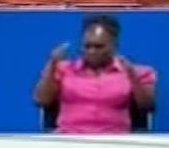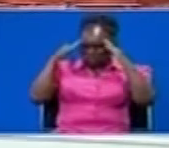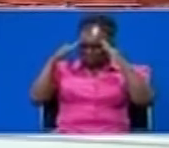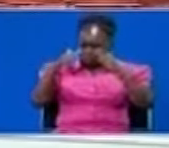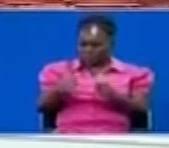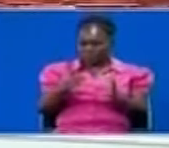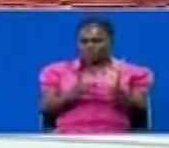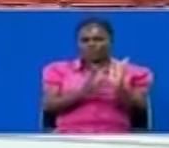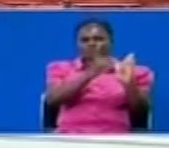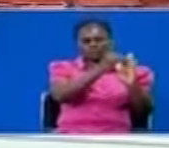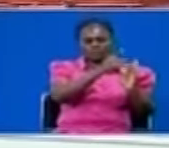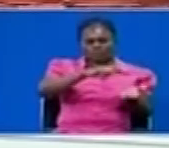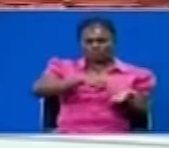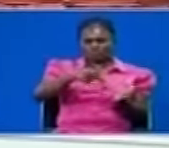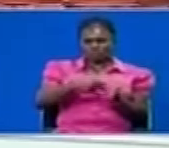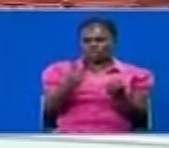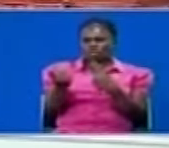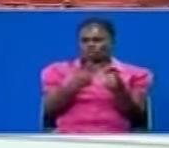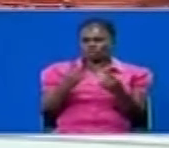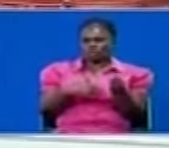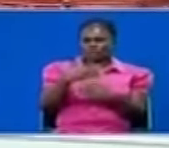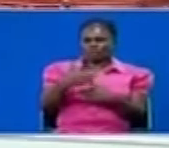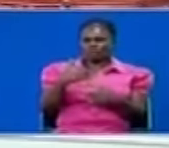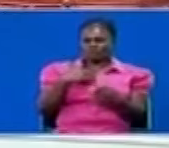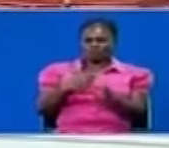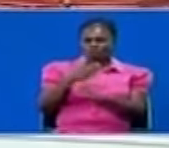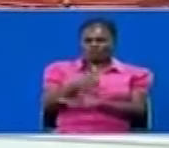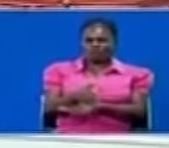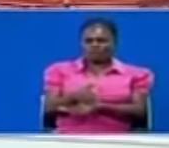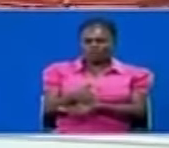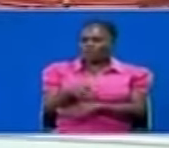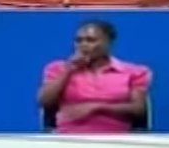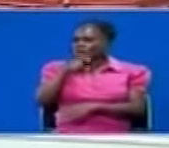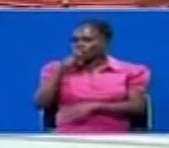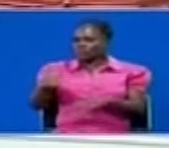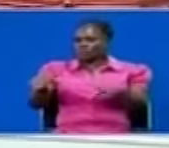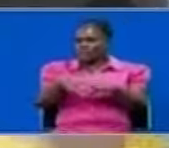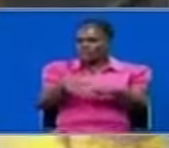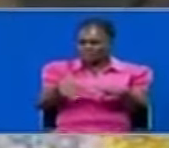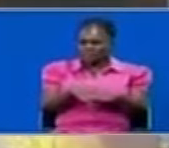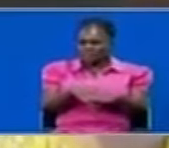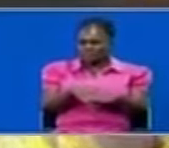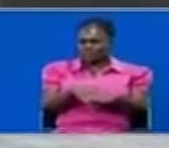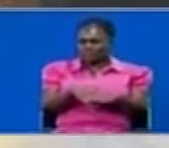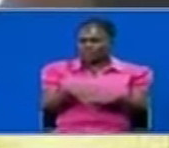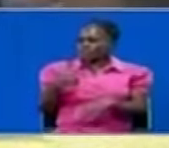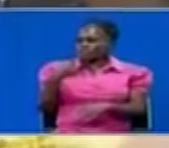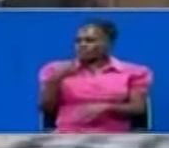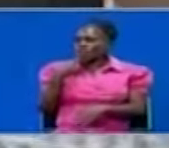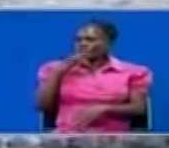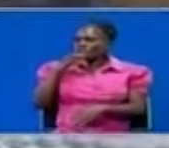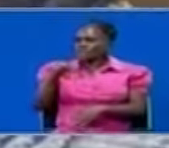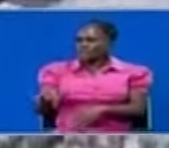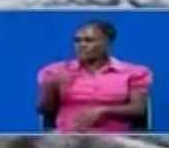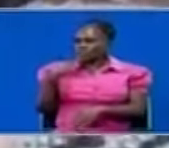towards development projects. Speaking after hosting over 500 KANU members from Mogotio sub-county, Gideon Moi termed most of